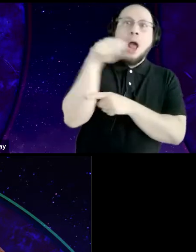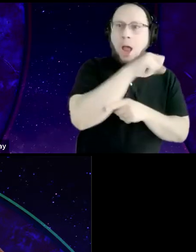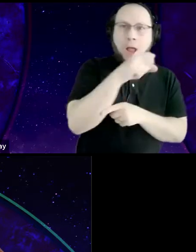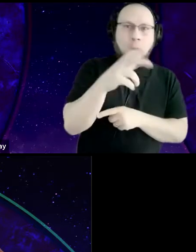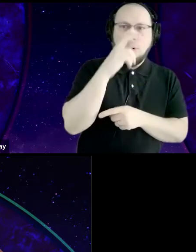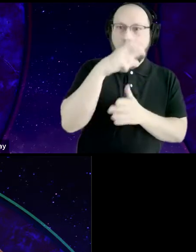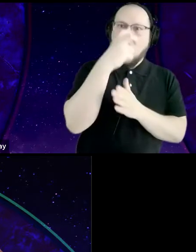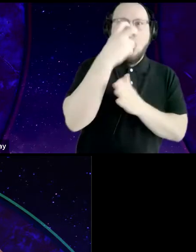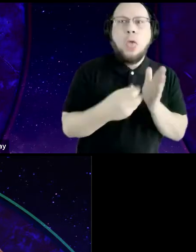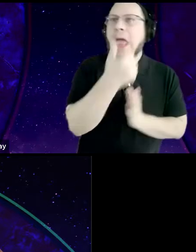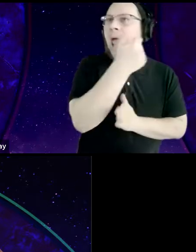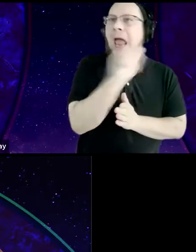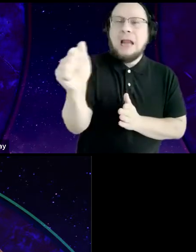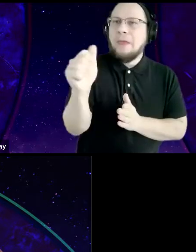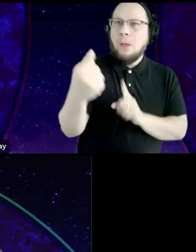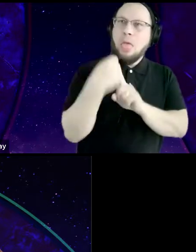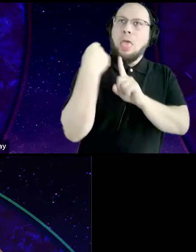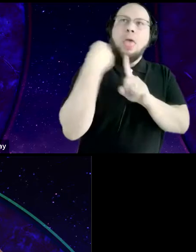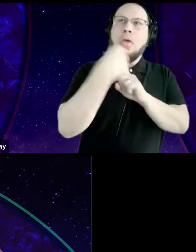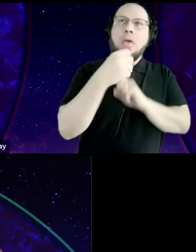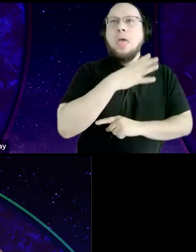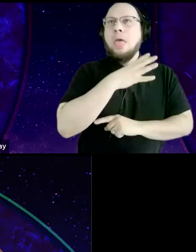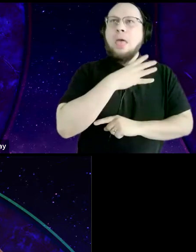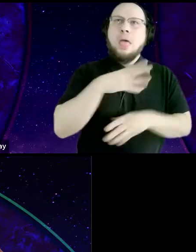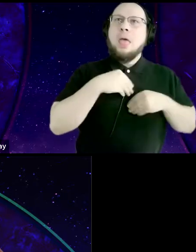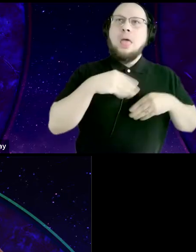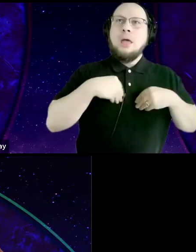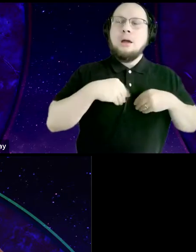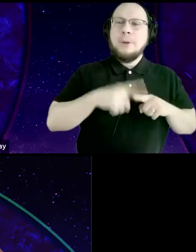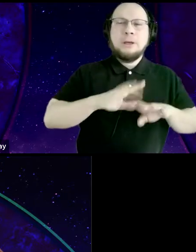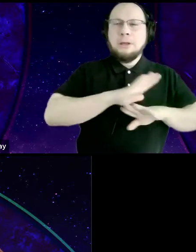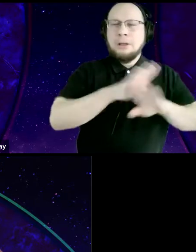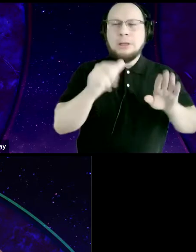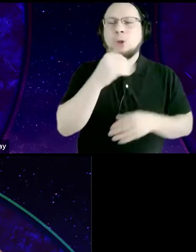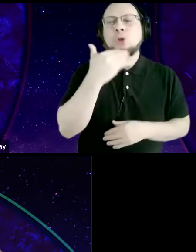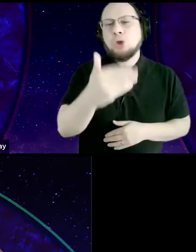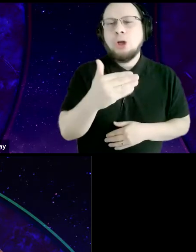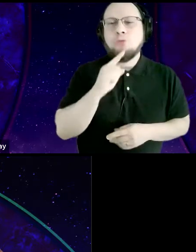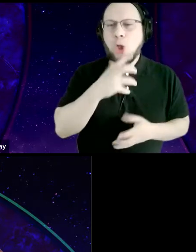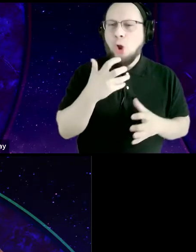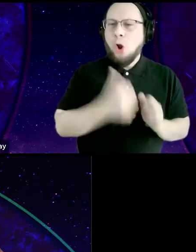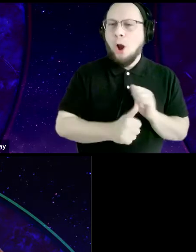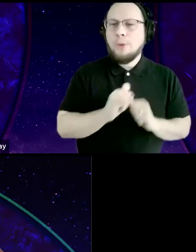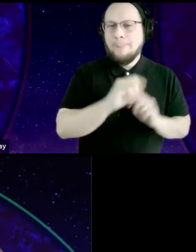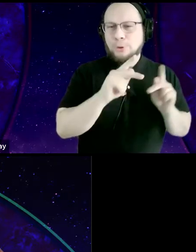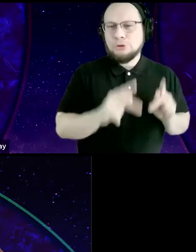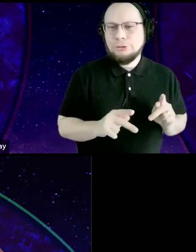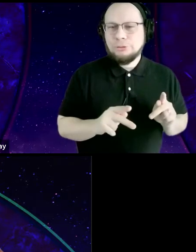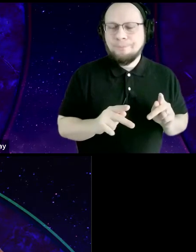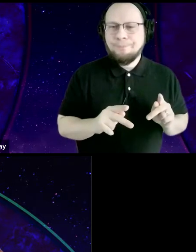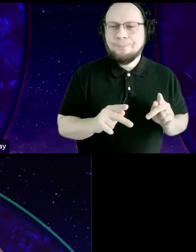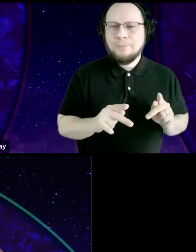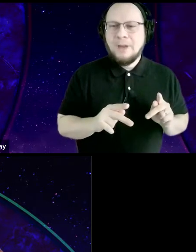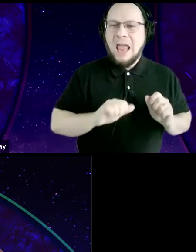or exposure. And I think that's so destructive and harmful, but